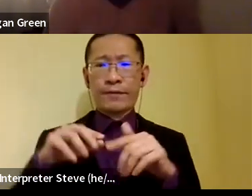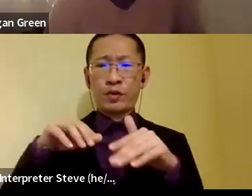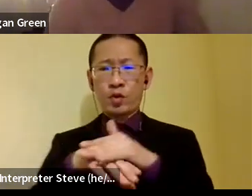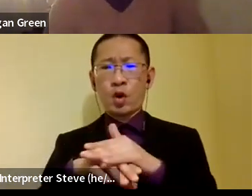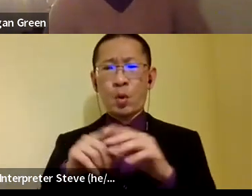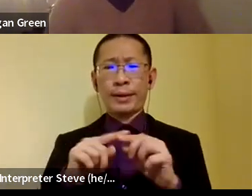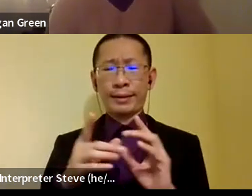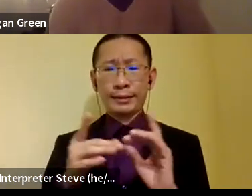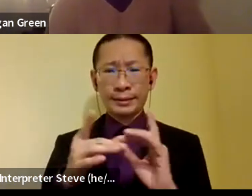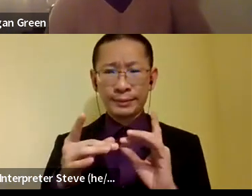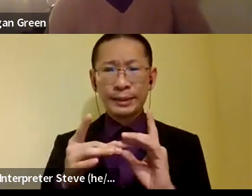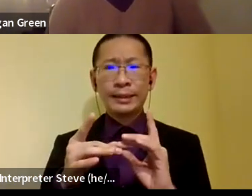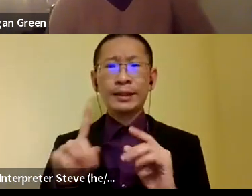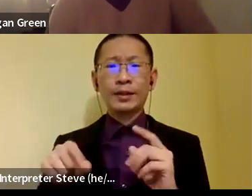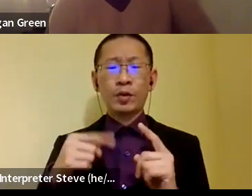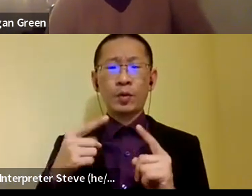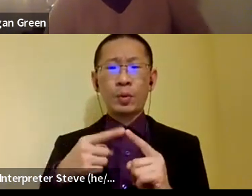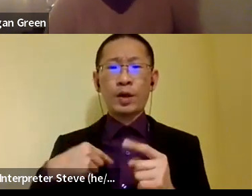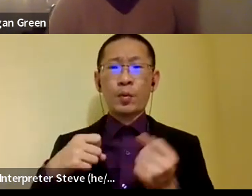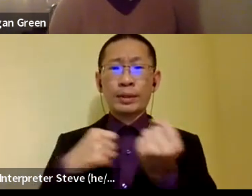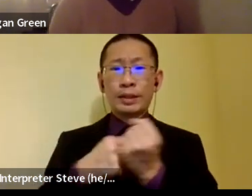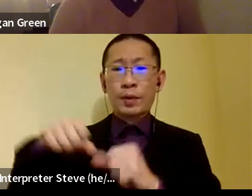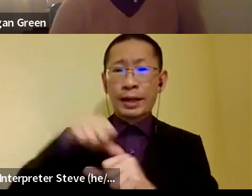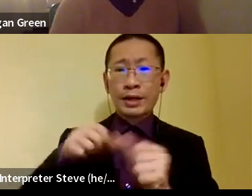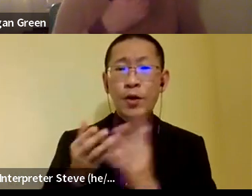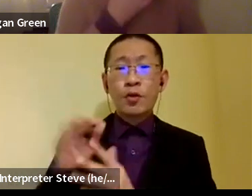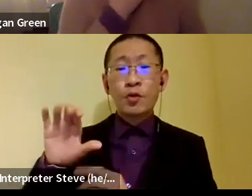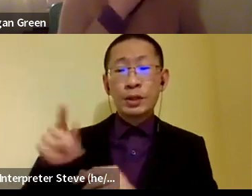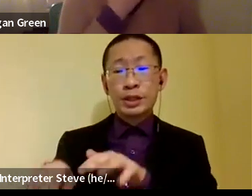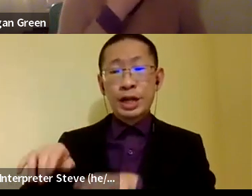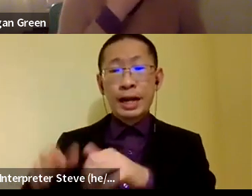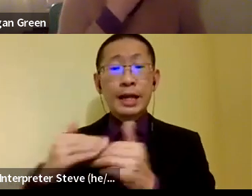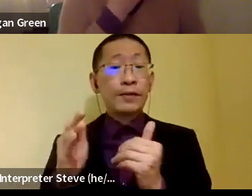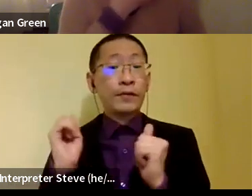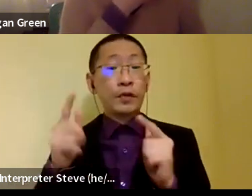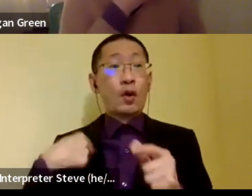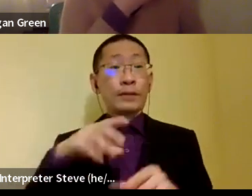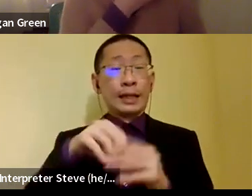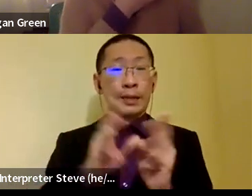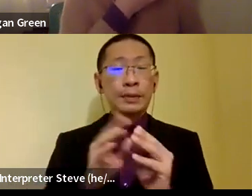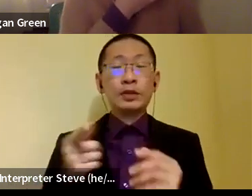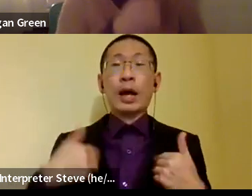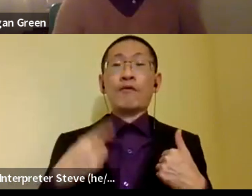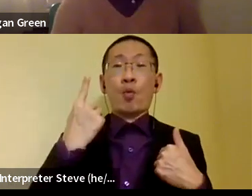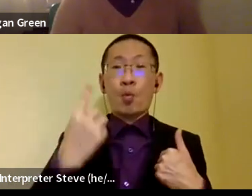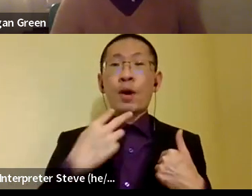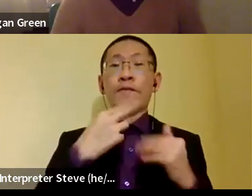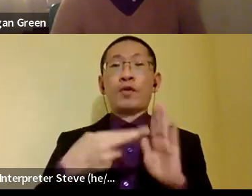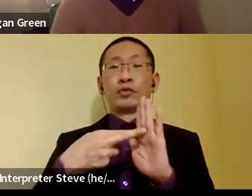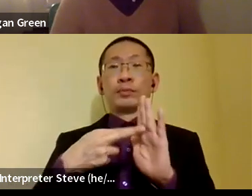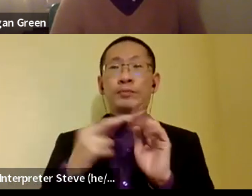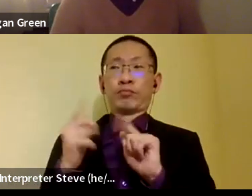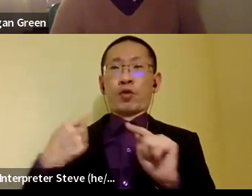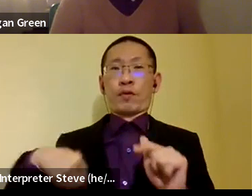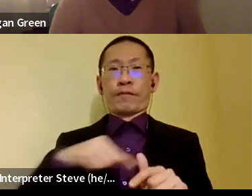speak, when we like supporting each other via chat, even if we're all in the meeting, so that there is one voice, in